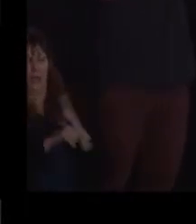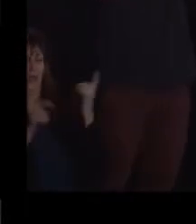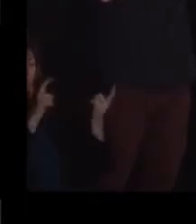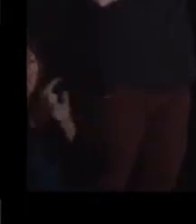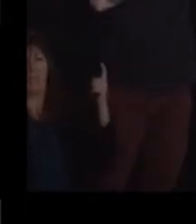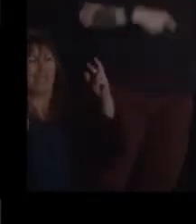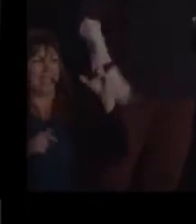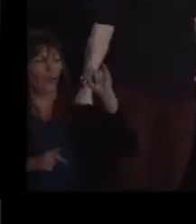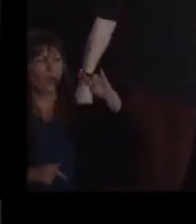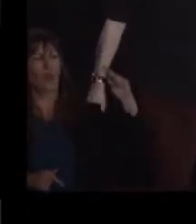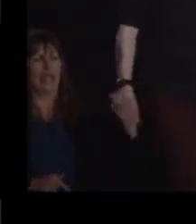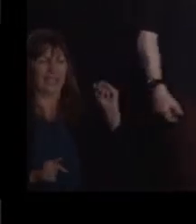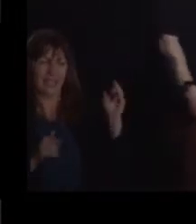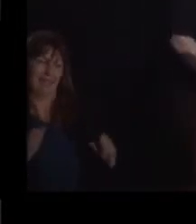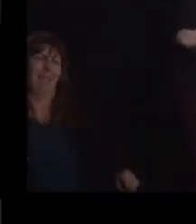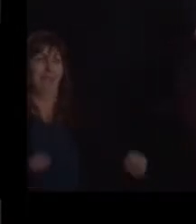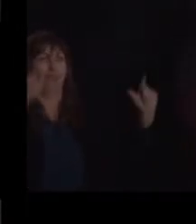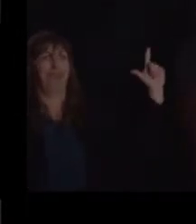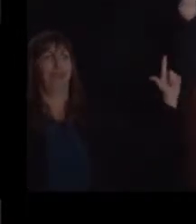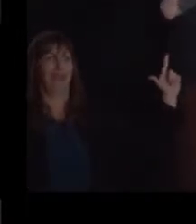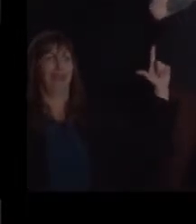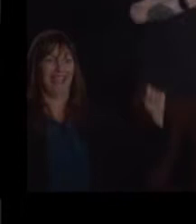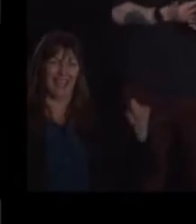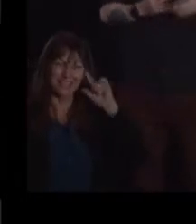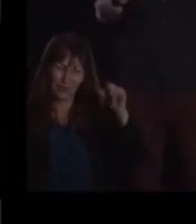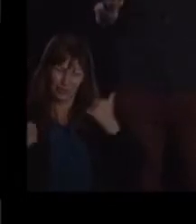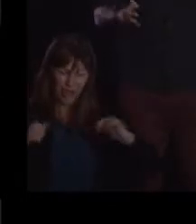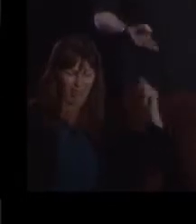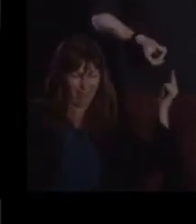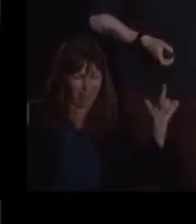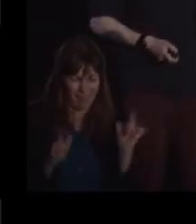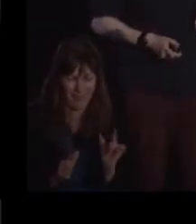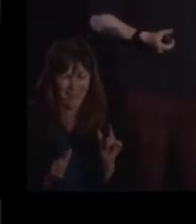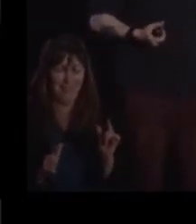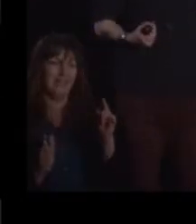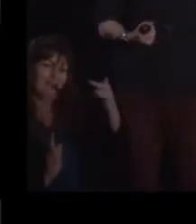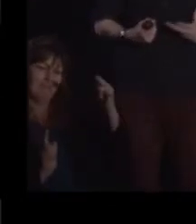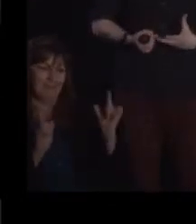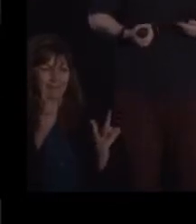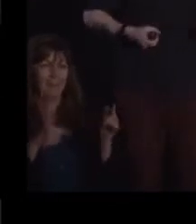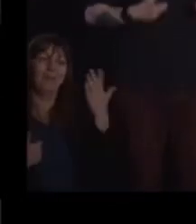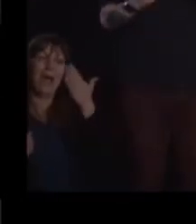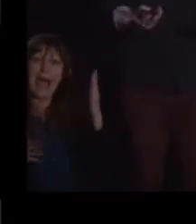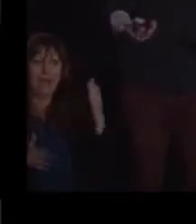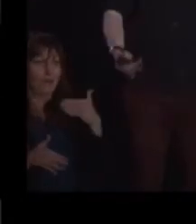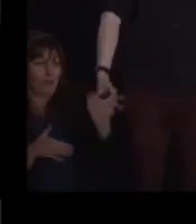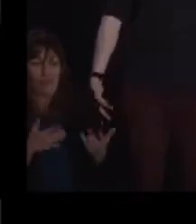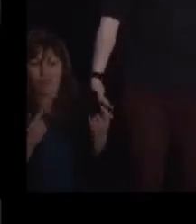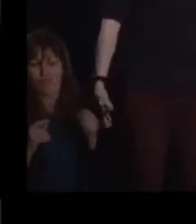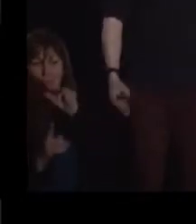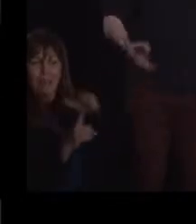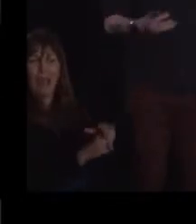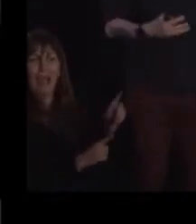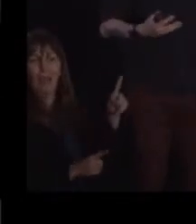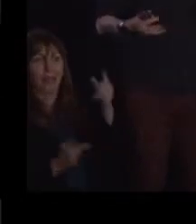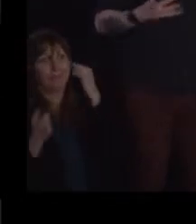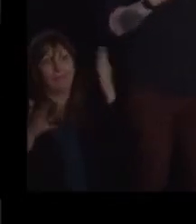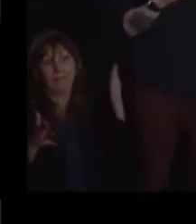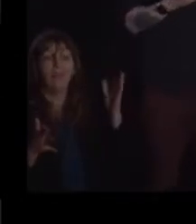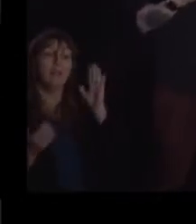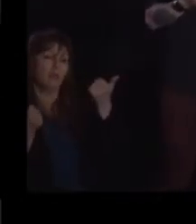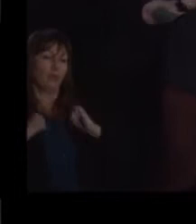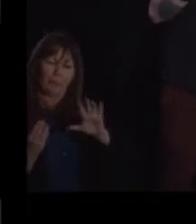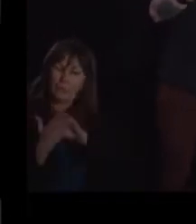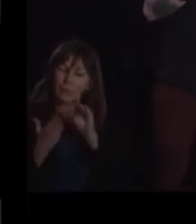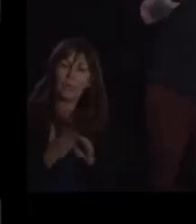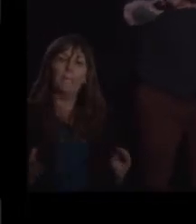But when your canvas is about that big, it's really cool. So I don't know. I don't know where I'm going with it. I'd love to incorporate more stuff and actually do